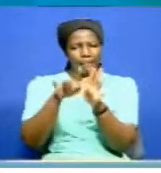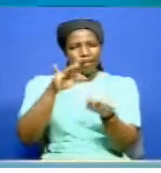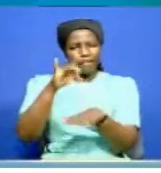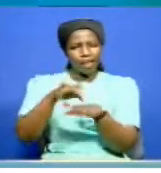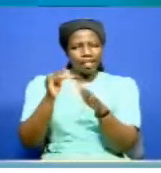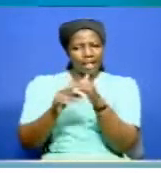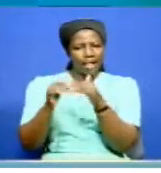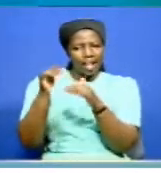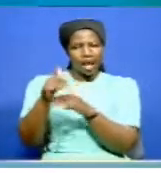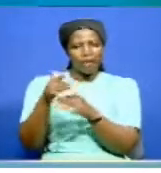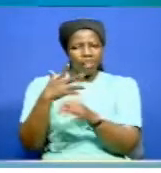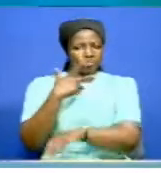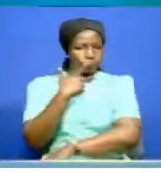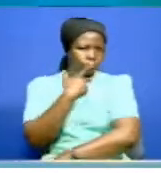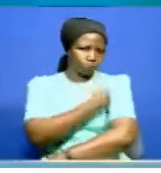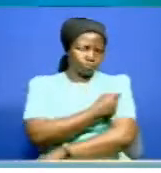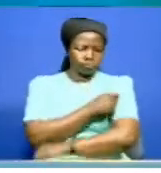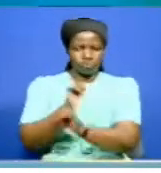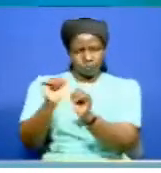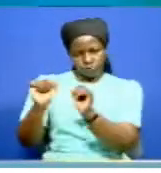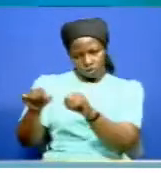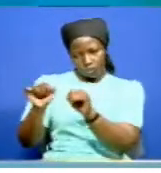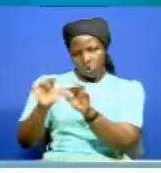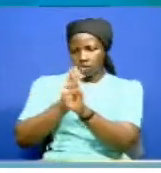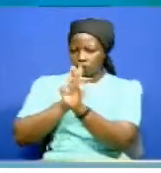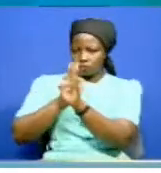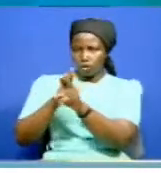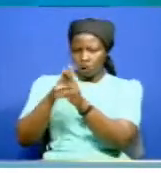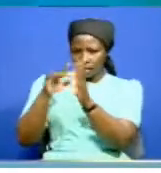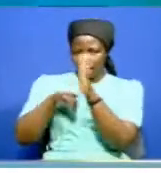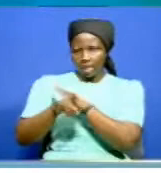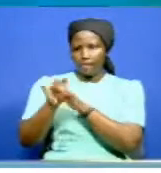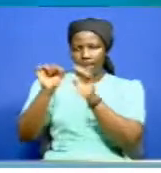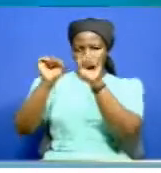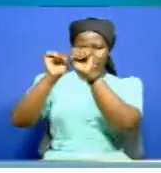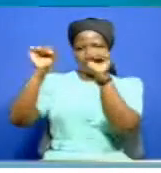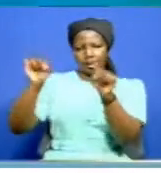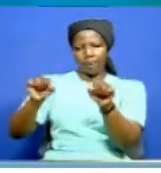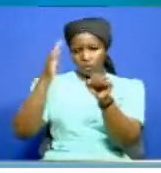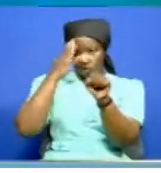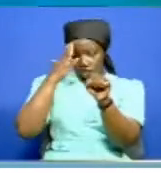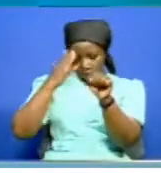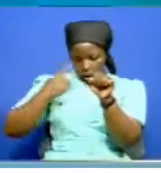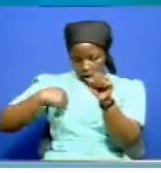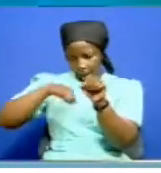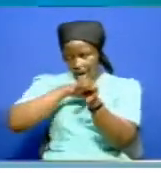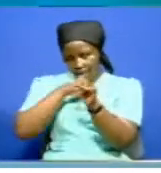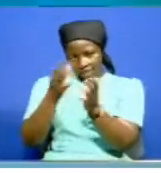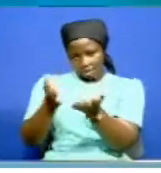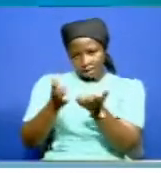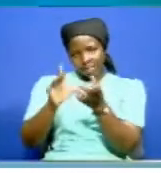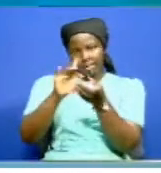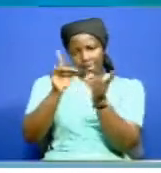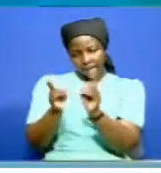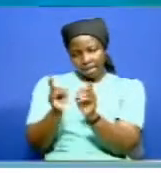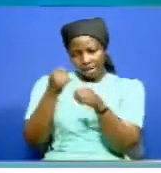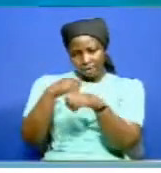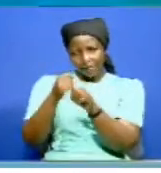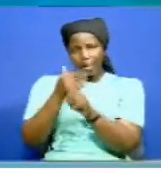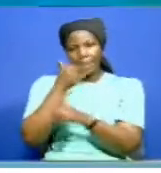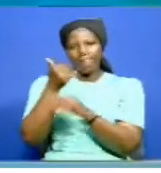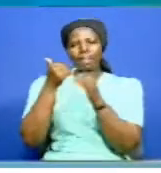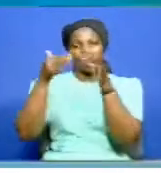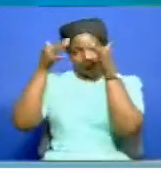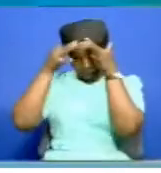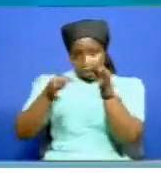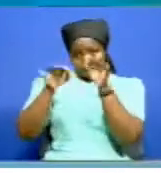be reported on that system. You know, we need the data so that we could be able to make informed decisions, even as the National Task